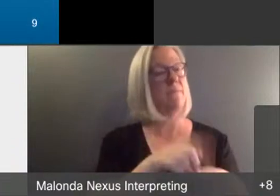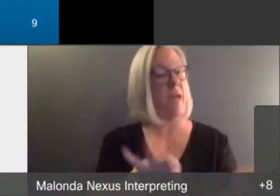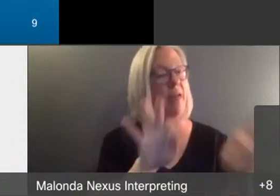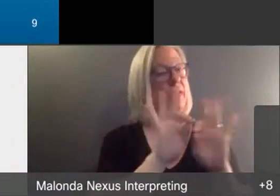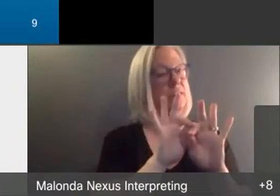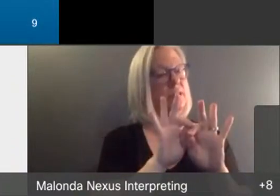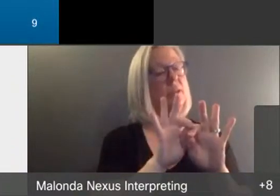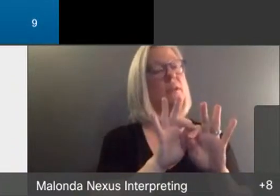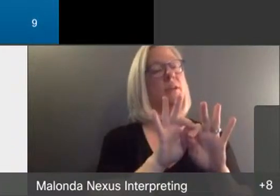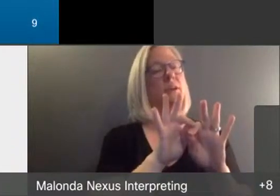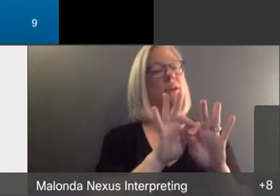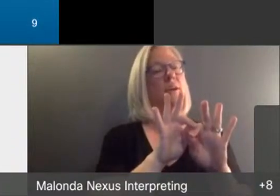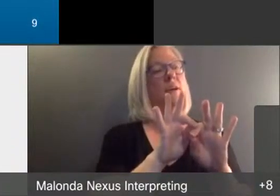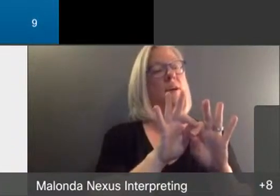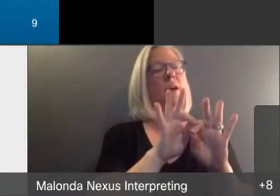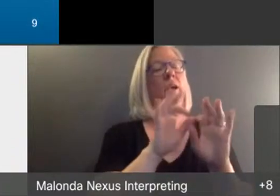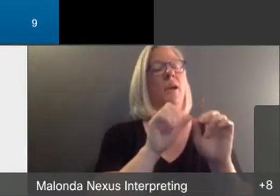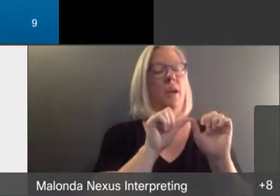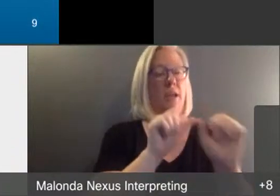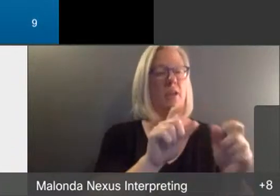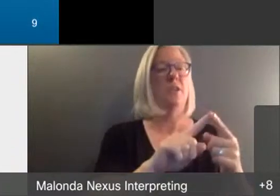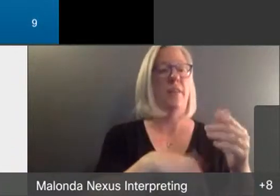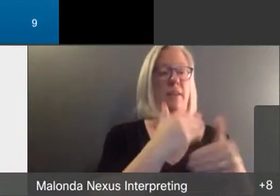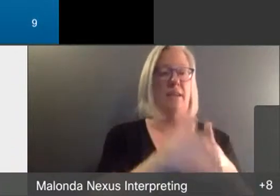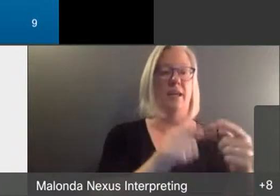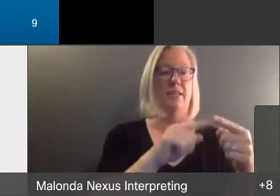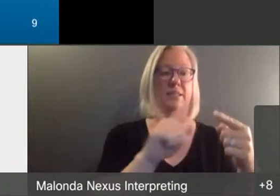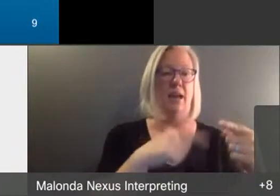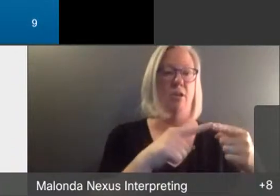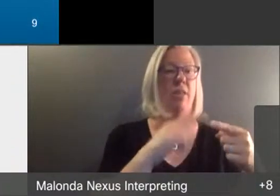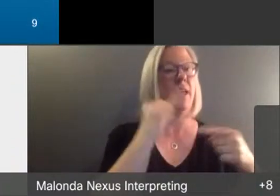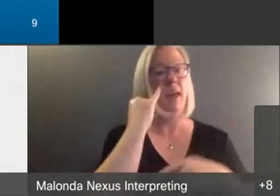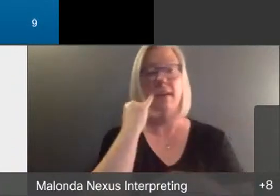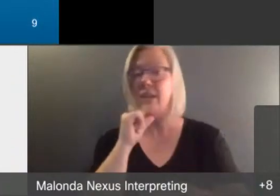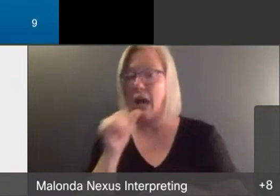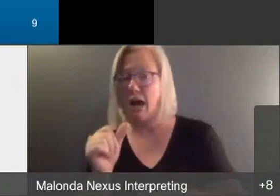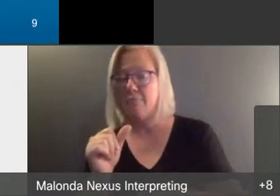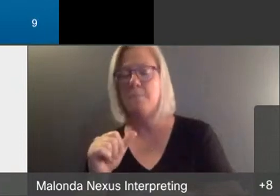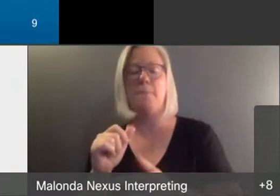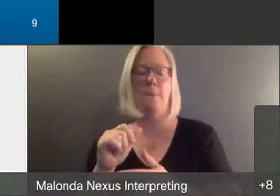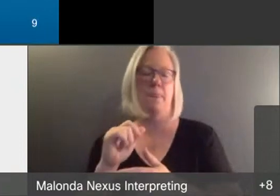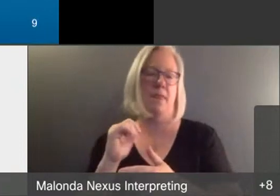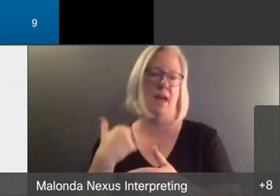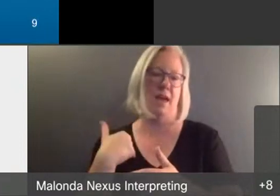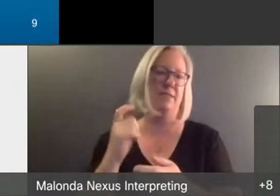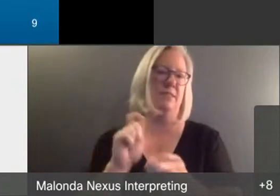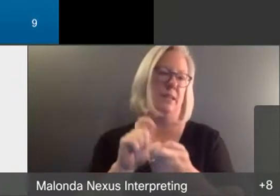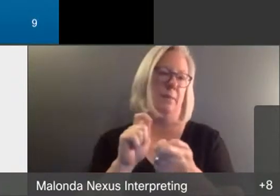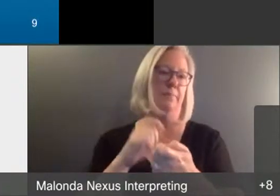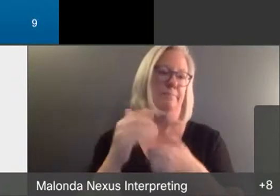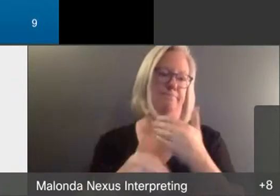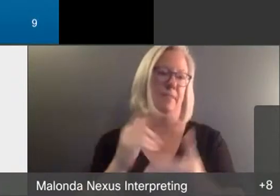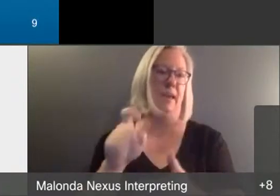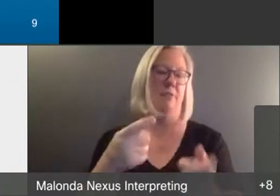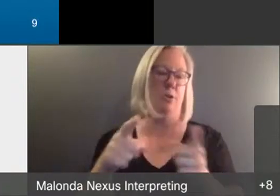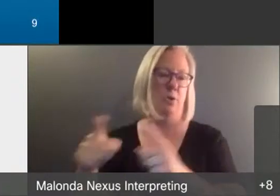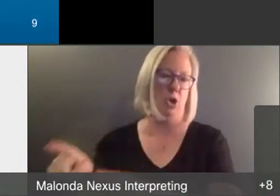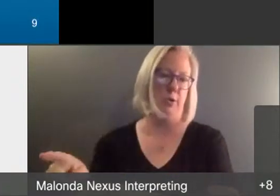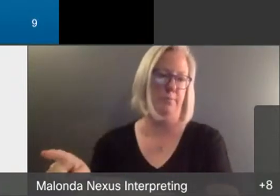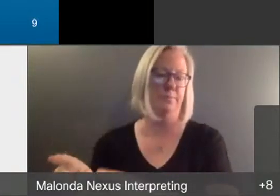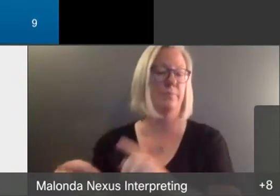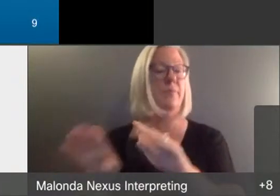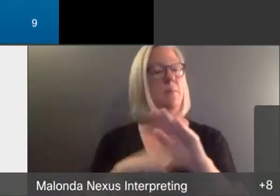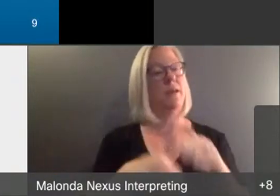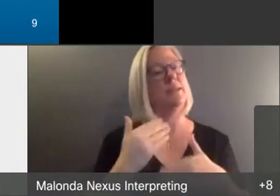next cycle. If the court determines the maps not to be valid, then there's some certain steps that have to occur, but basically